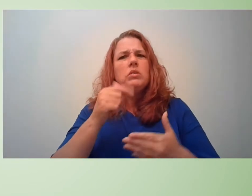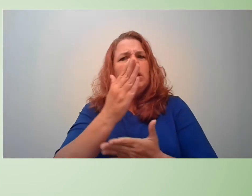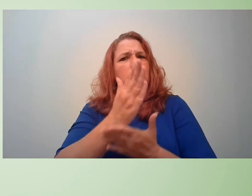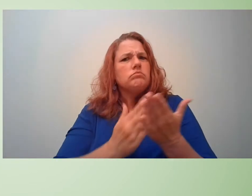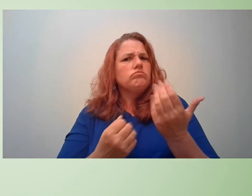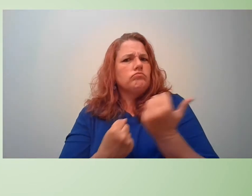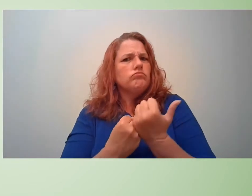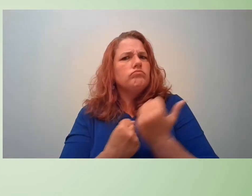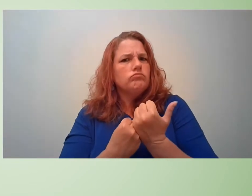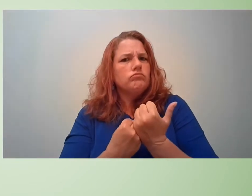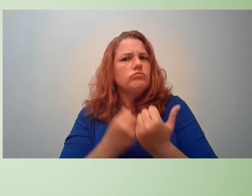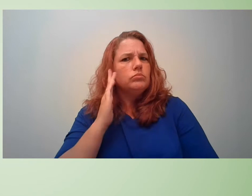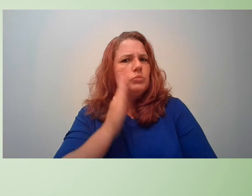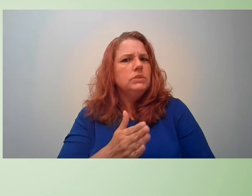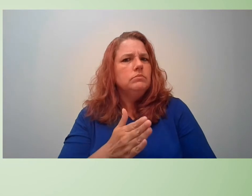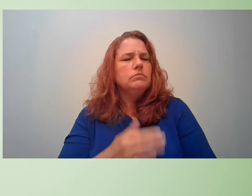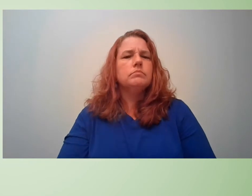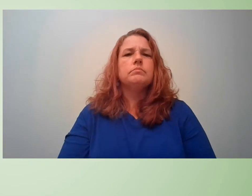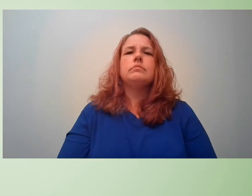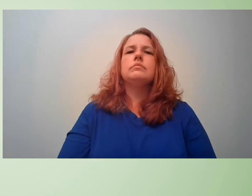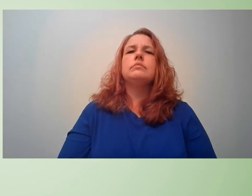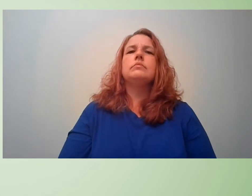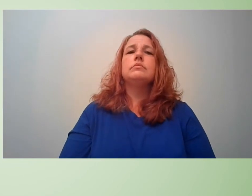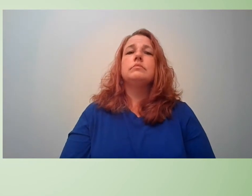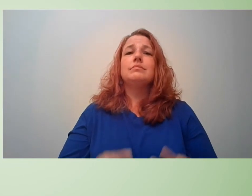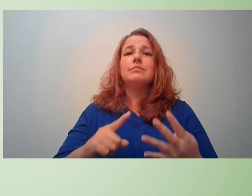child, visit the websites in this presentation.